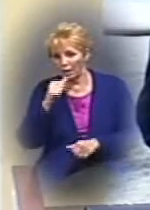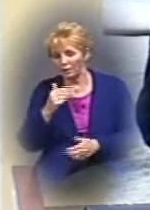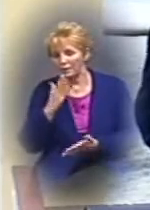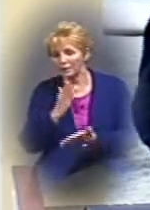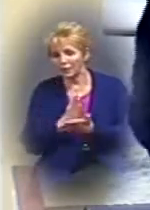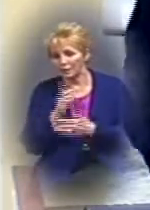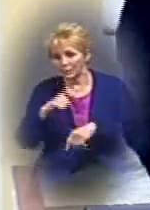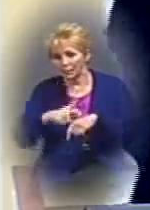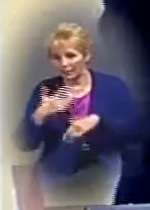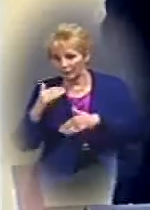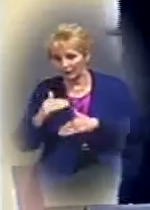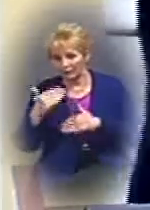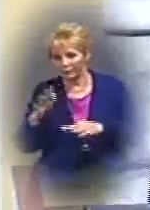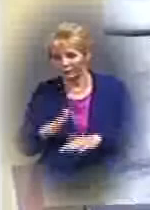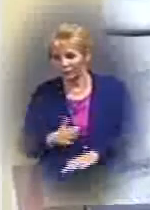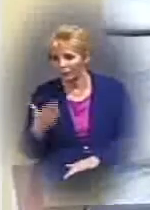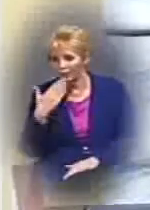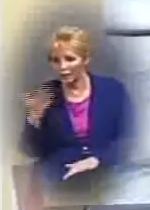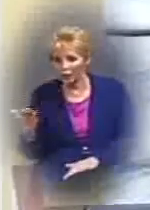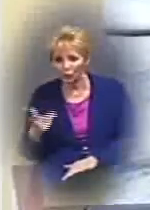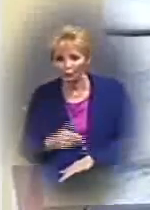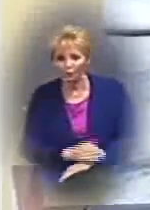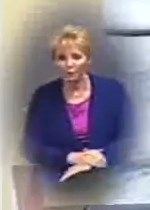is up, Mr. Banks. Thank you.